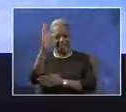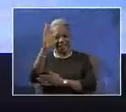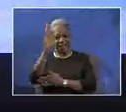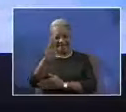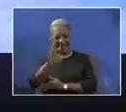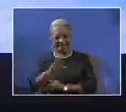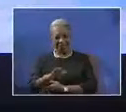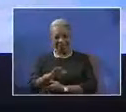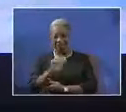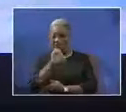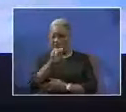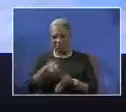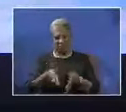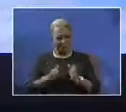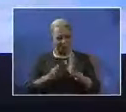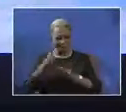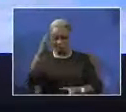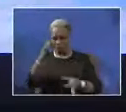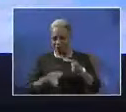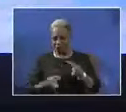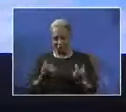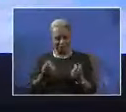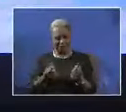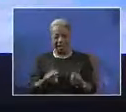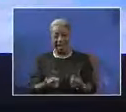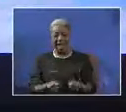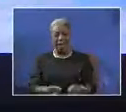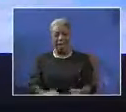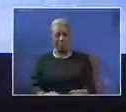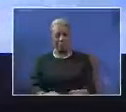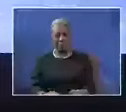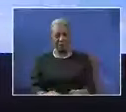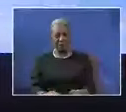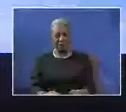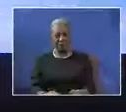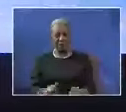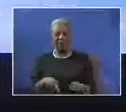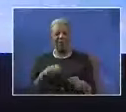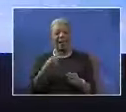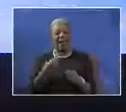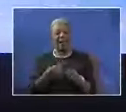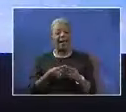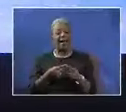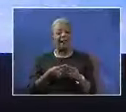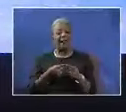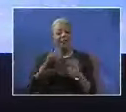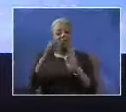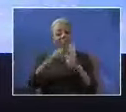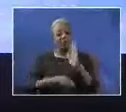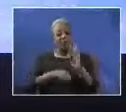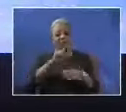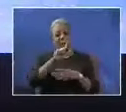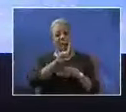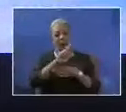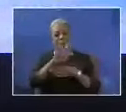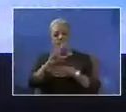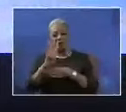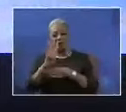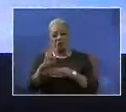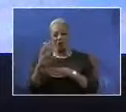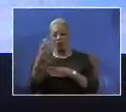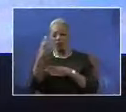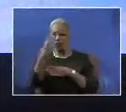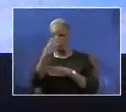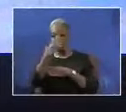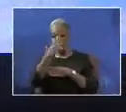judgment come down. Now, 2 Samuel chapter 24 is a strange story. As many of these stories that we've been looking